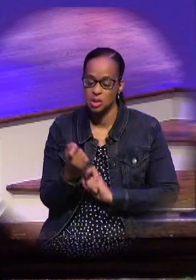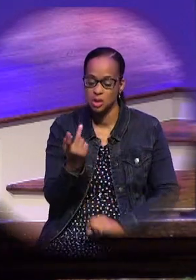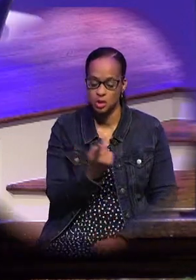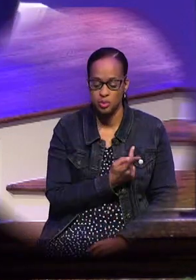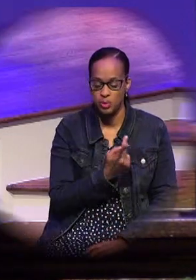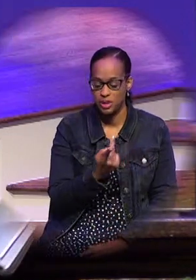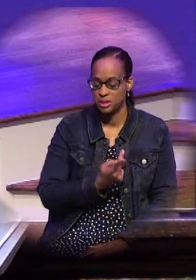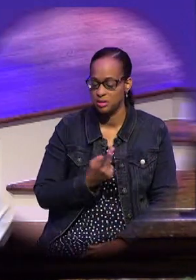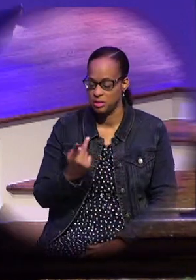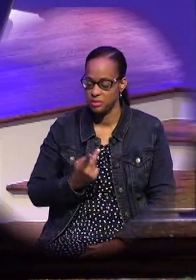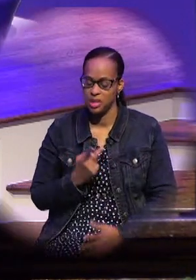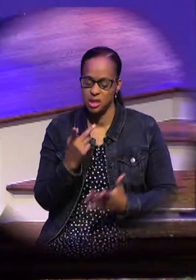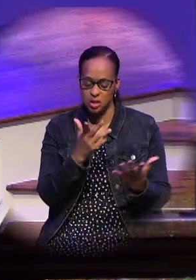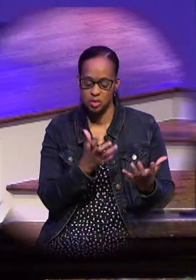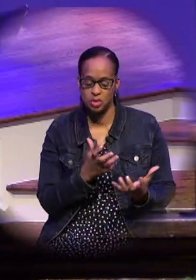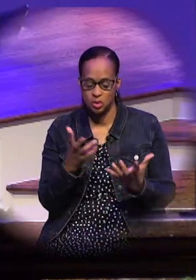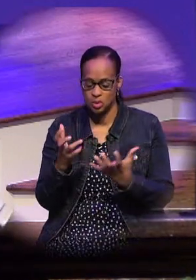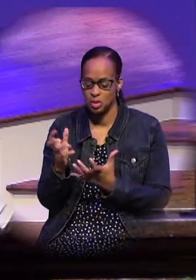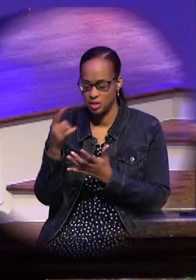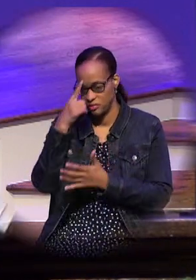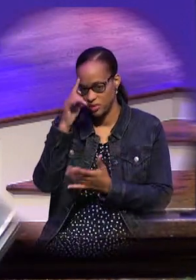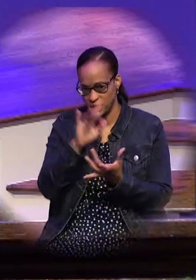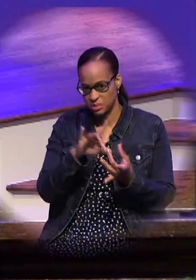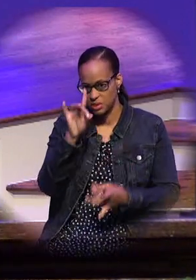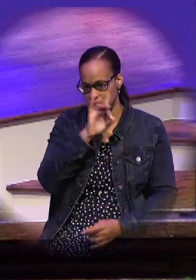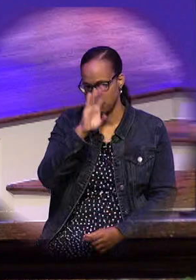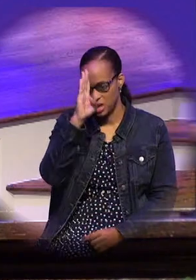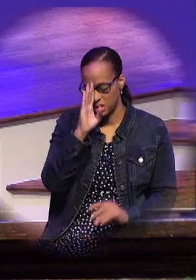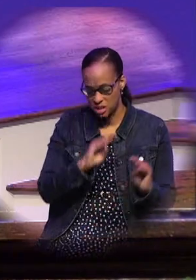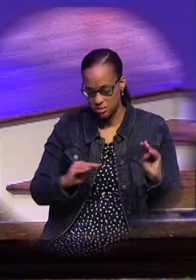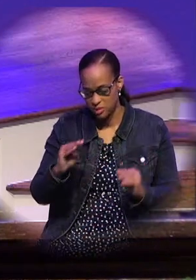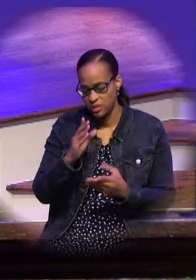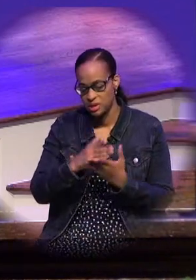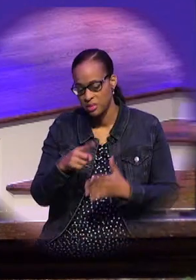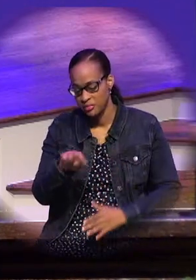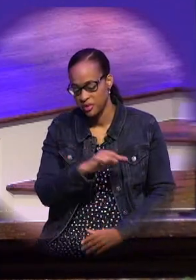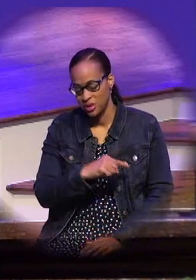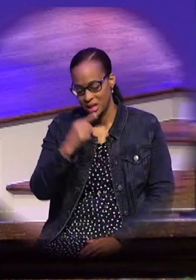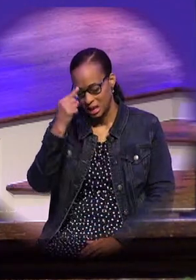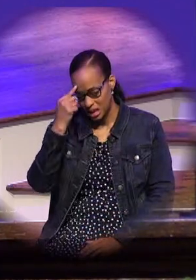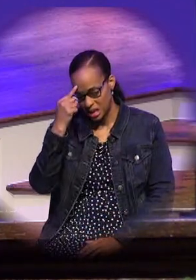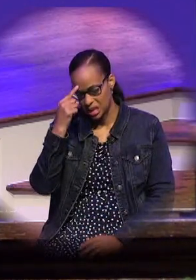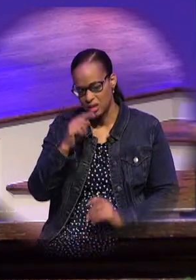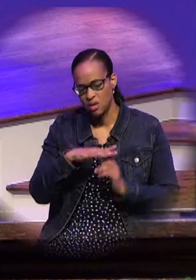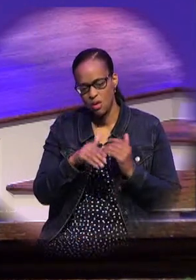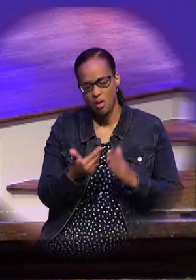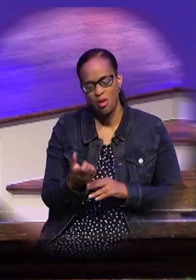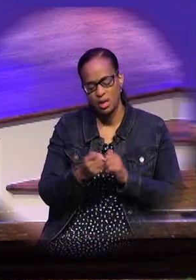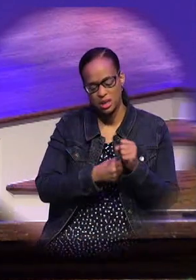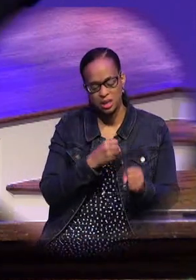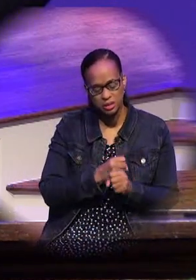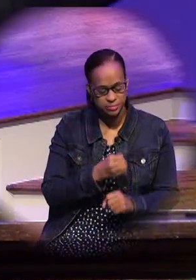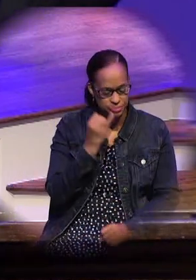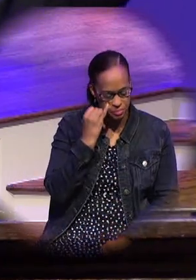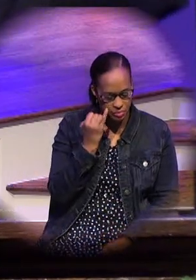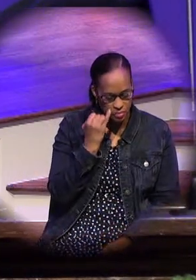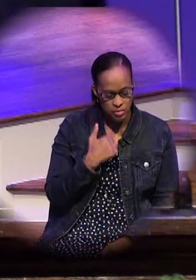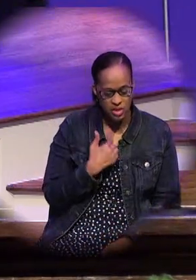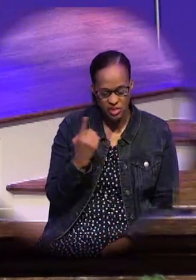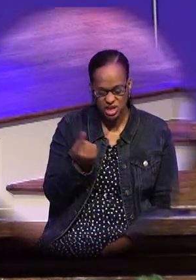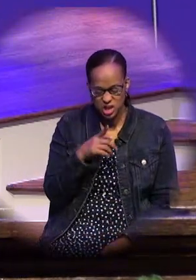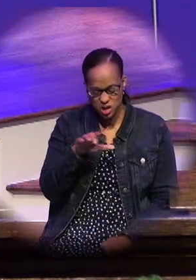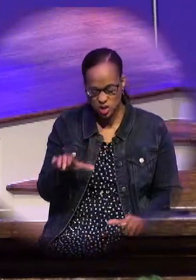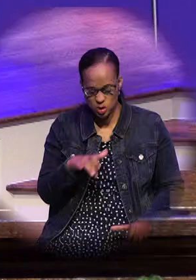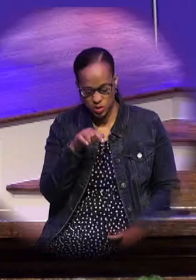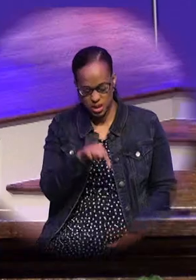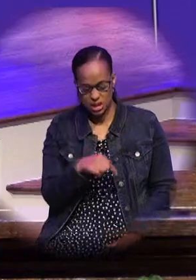and me who yearn for the Spirit of God to move. Some of you think You think, you've spent all year thinking, if I could just do this, if